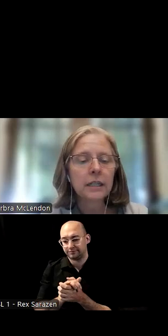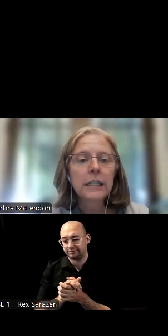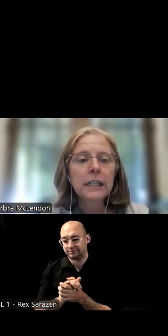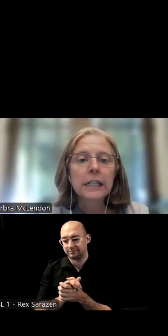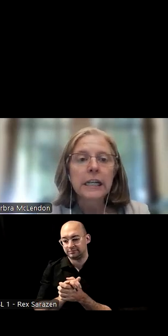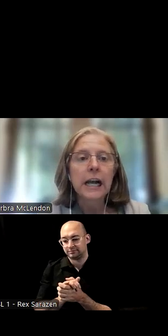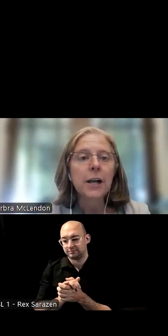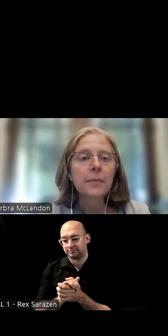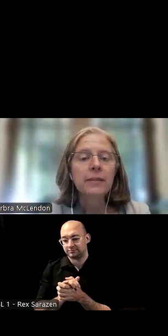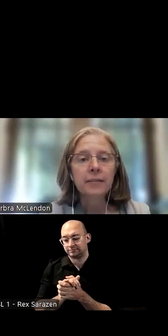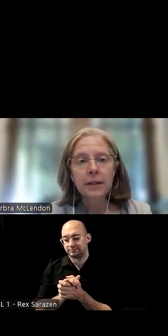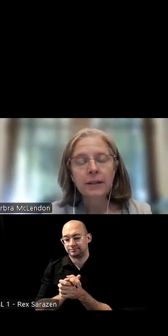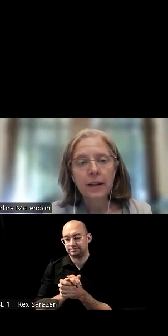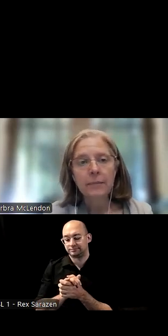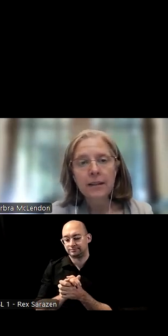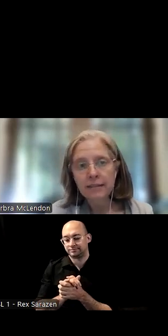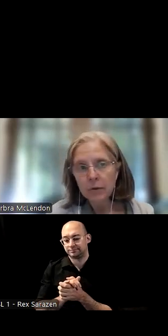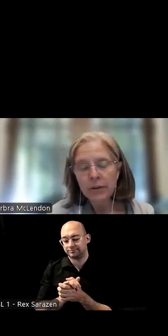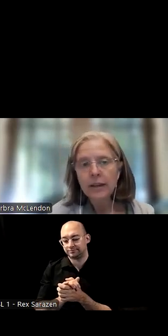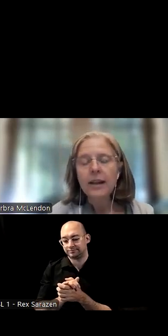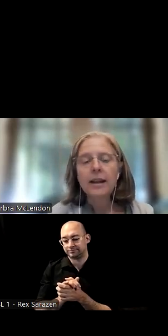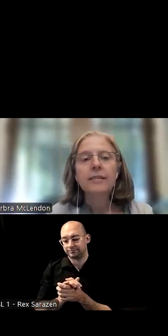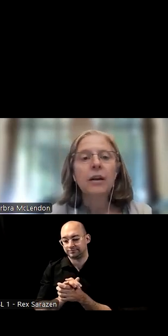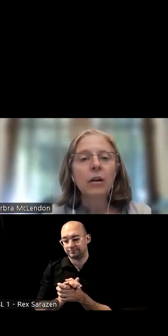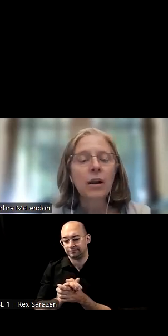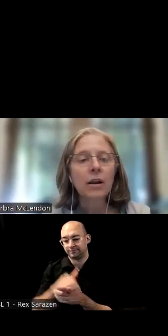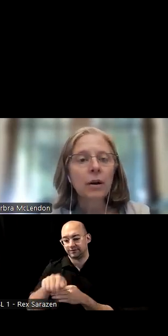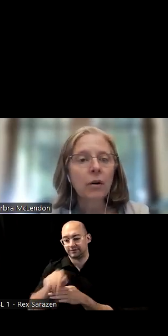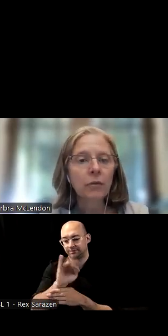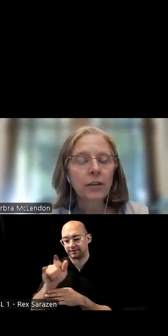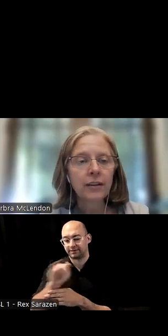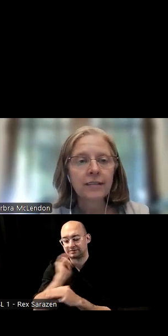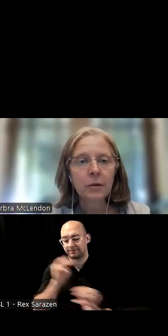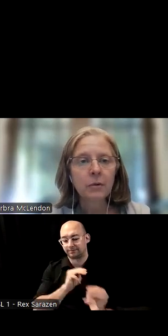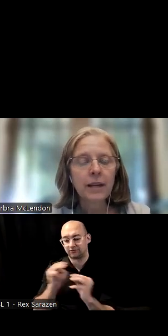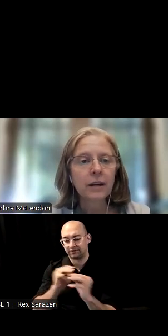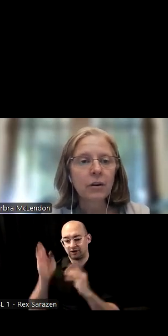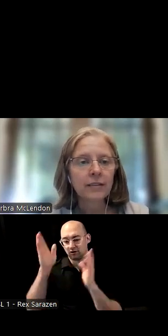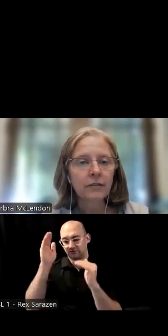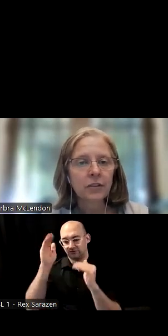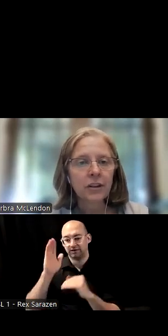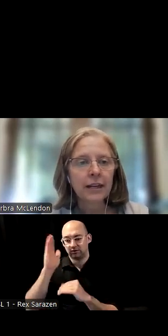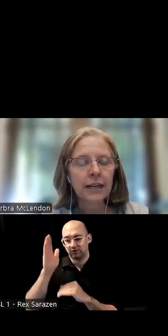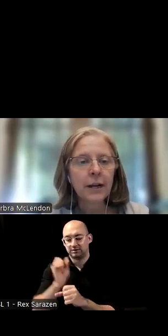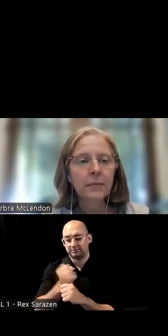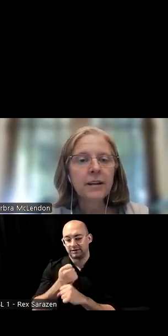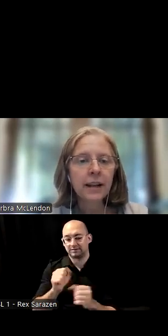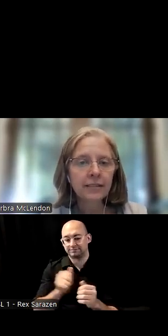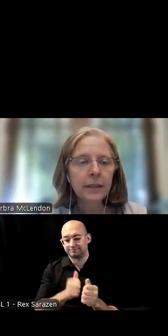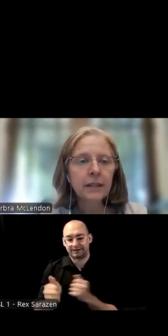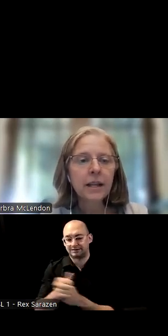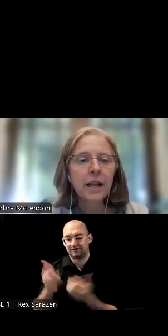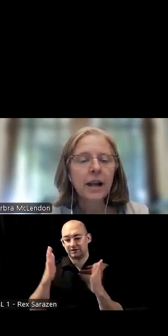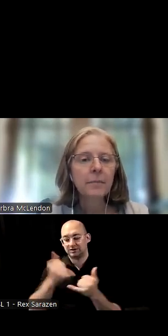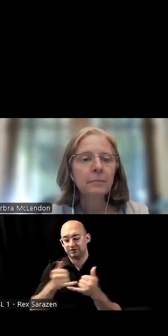care. This bill is moving, and so we are hopeful that this time it will make it across the finish line. The